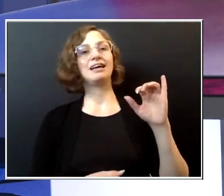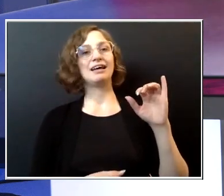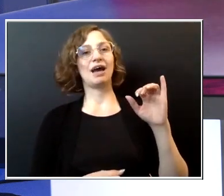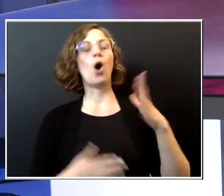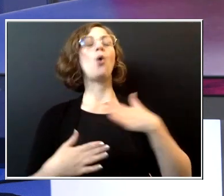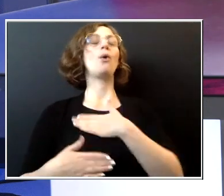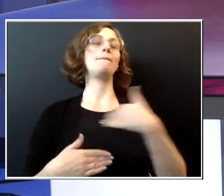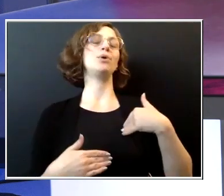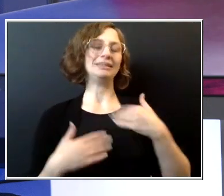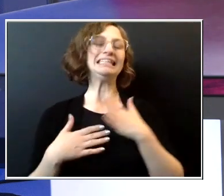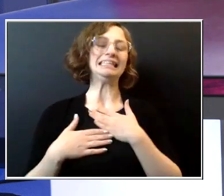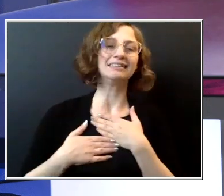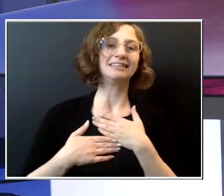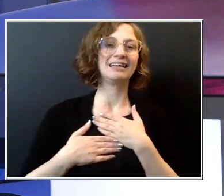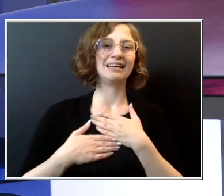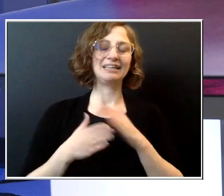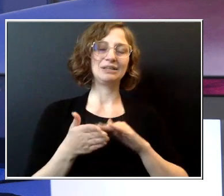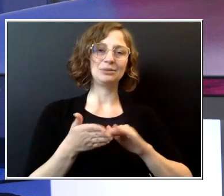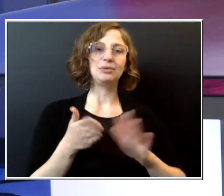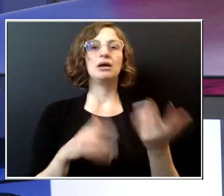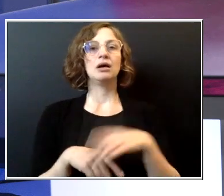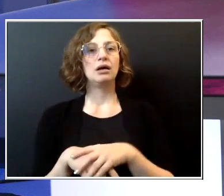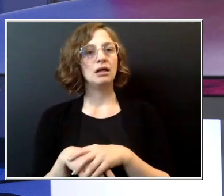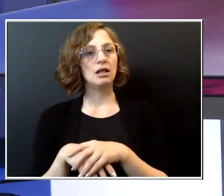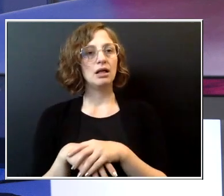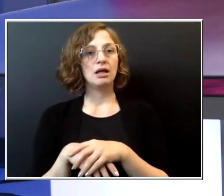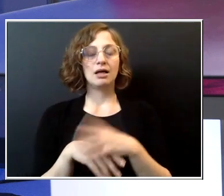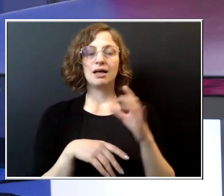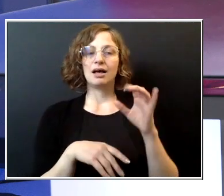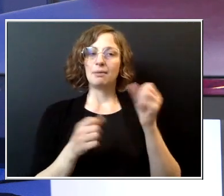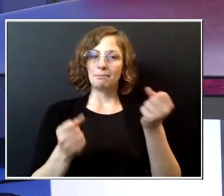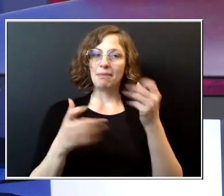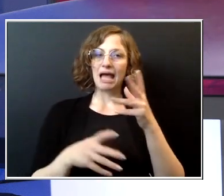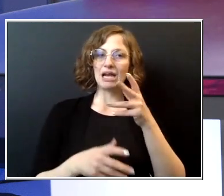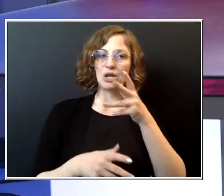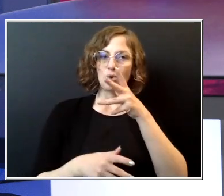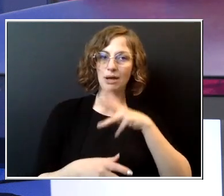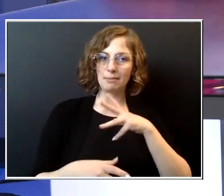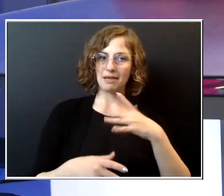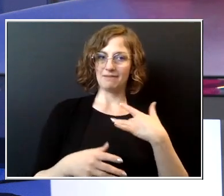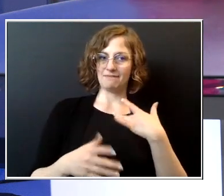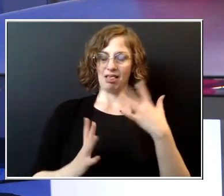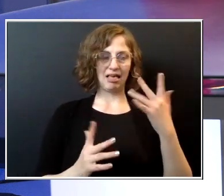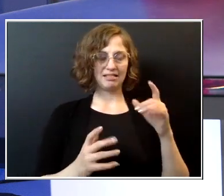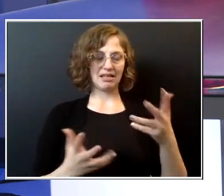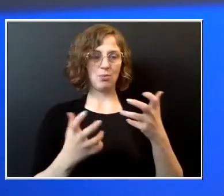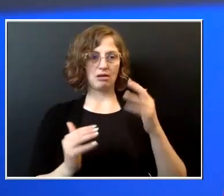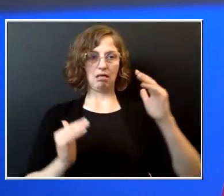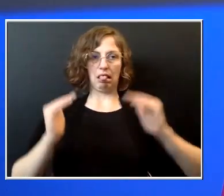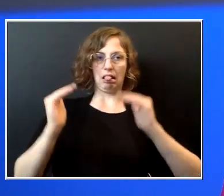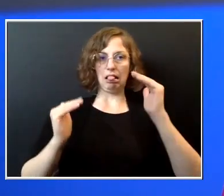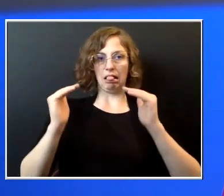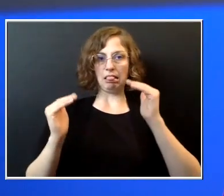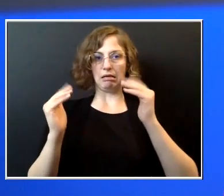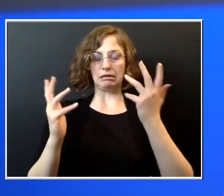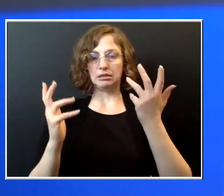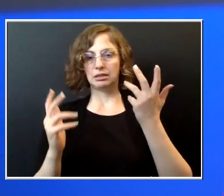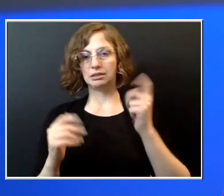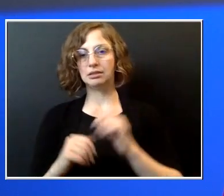of taking care of their health, but also wanting to stay looking the way they always did. It was tough.